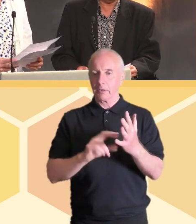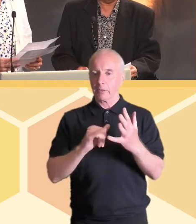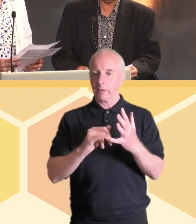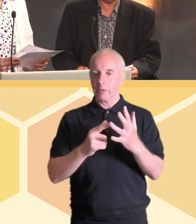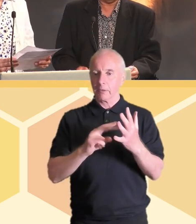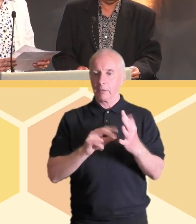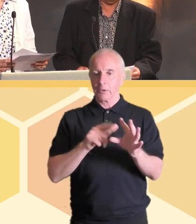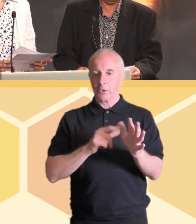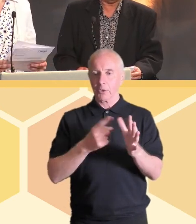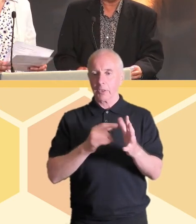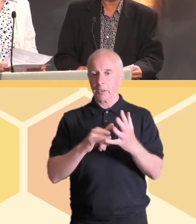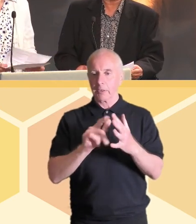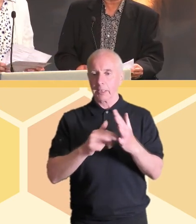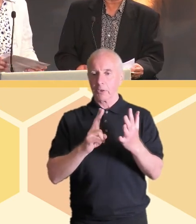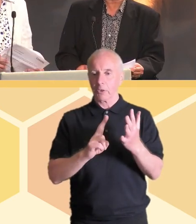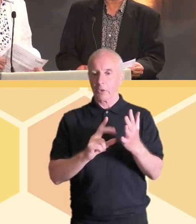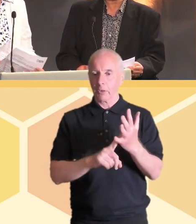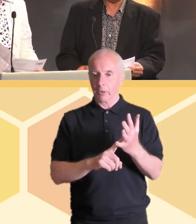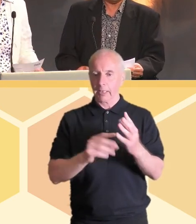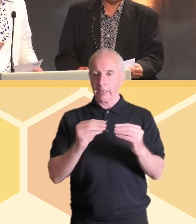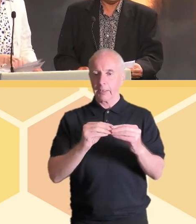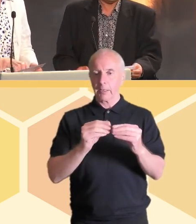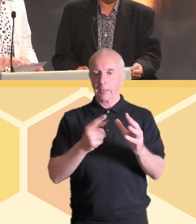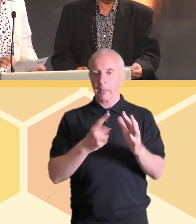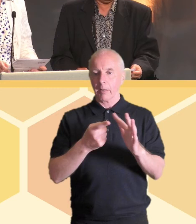and the Reverend Benjamin Tucker.